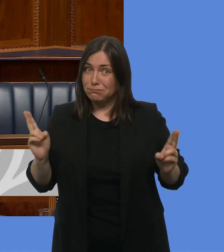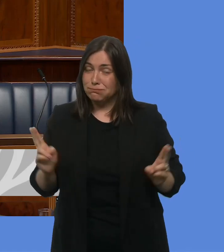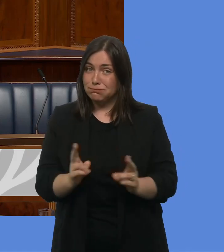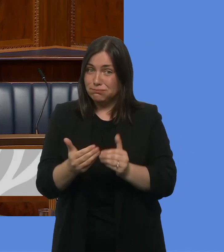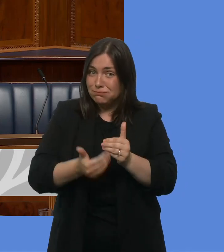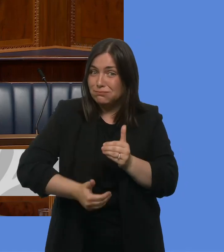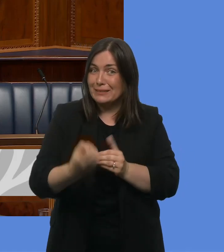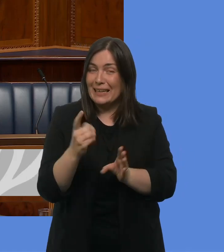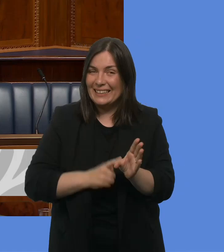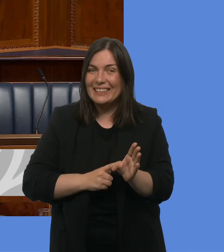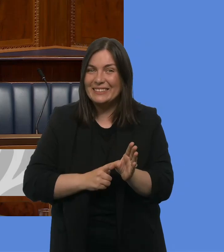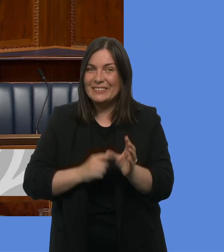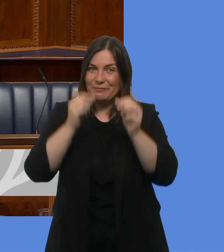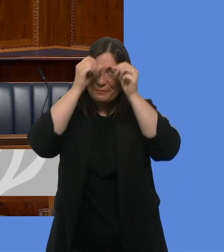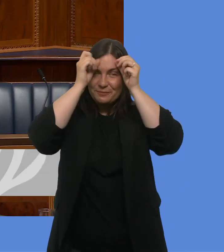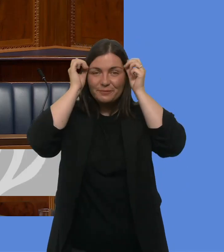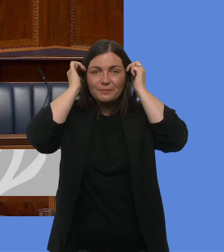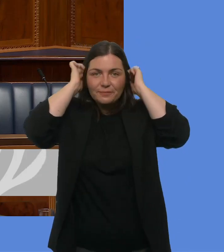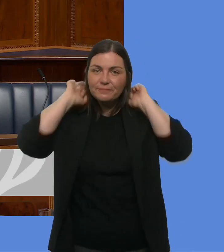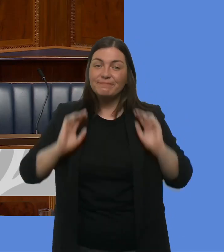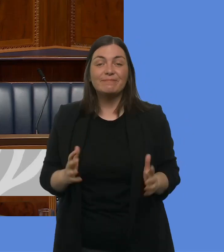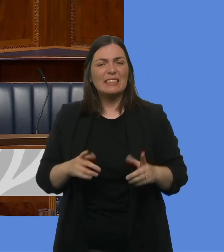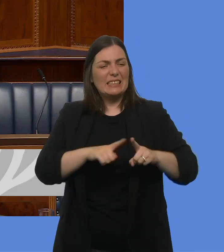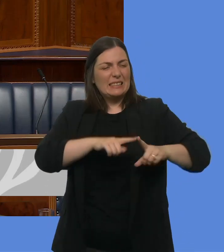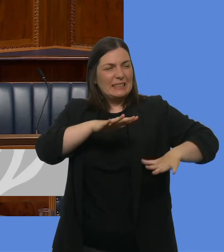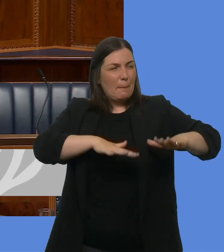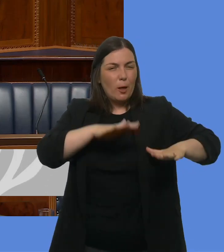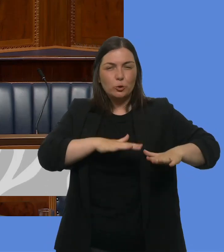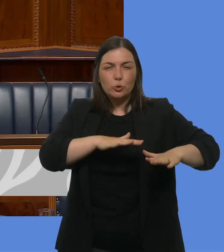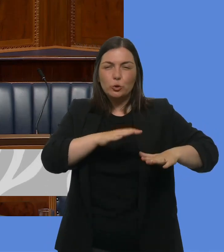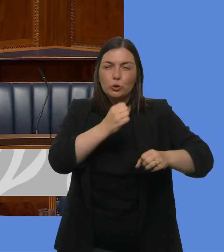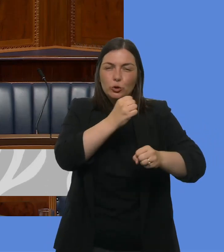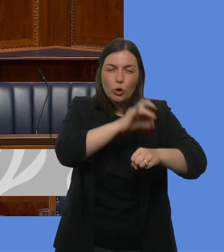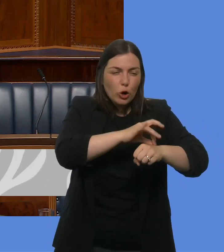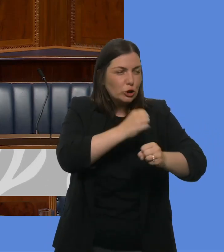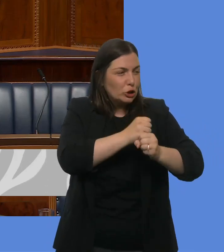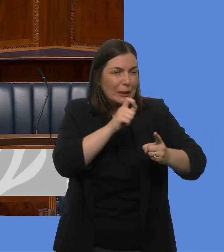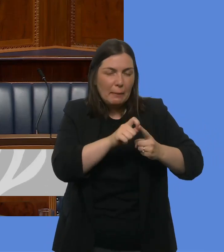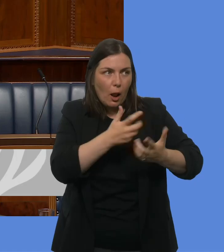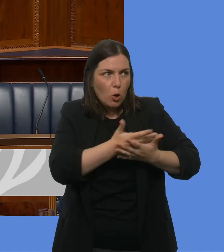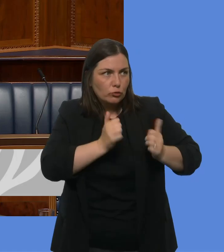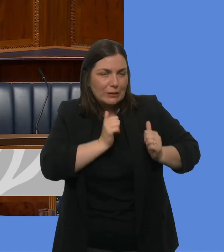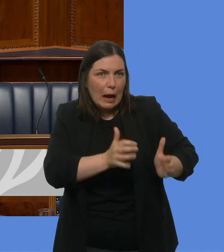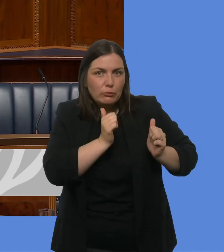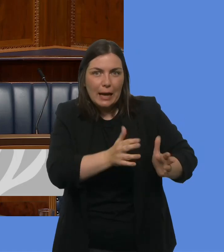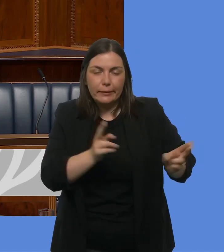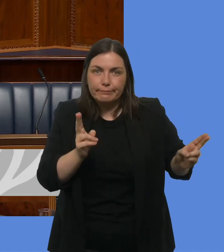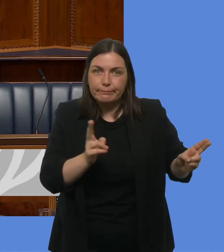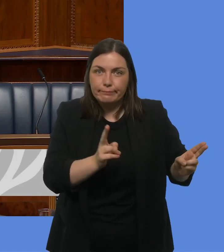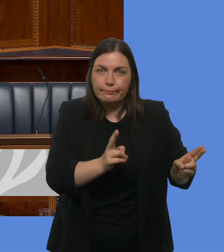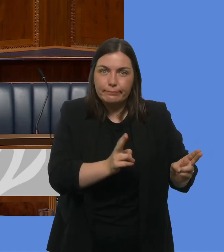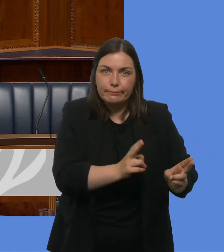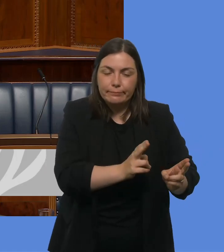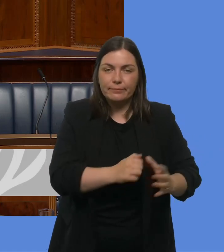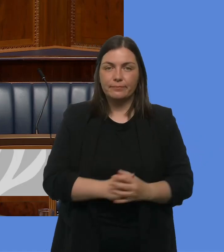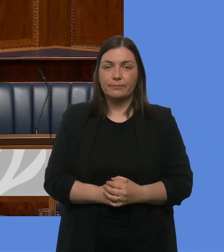of people in professions such as general practice. While in many such professions better pay and working conditions are available elsewhere, such as in